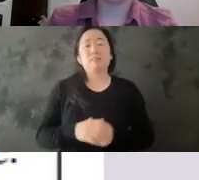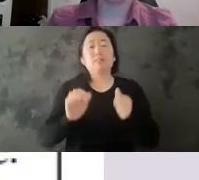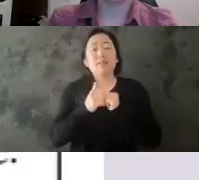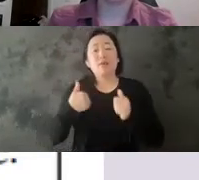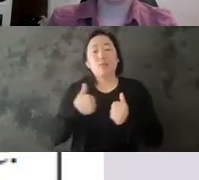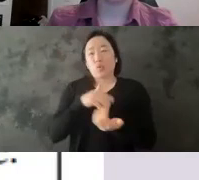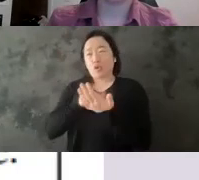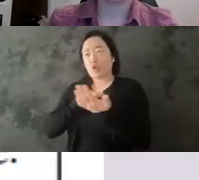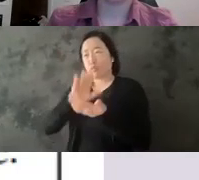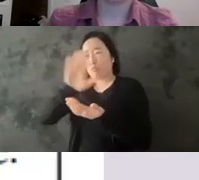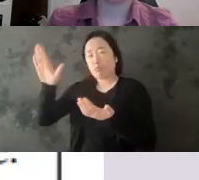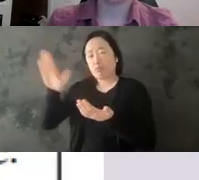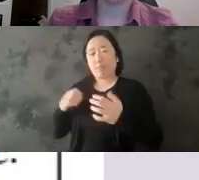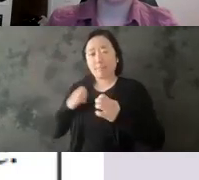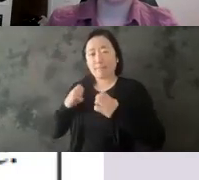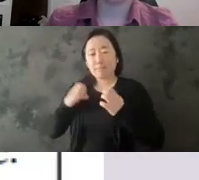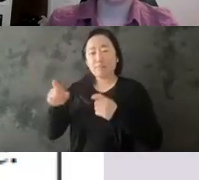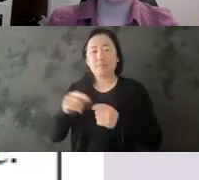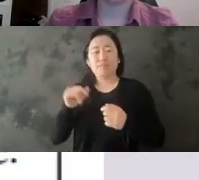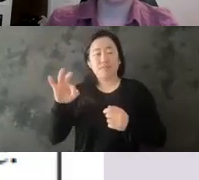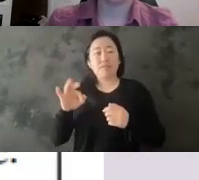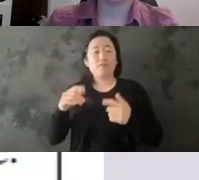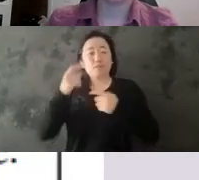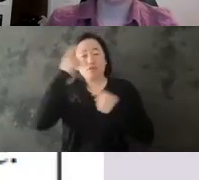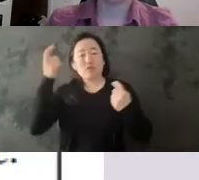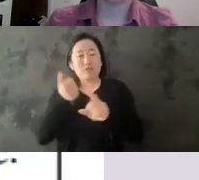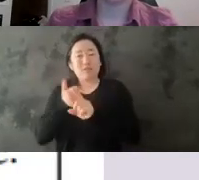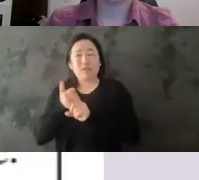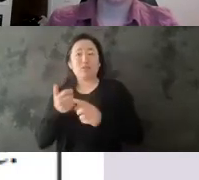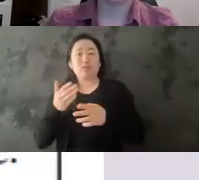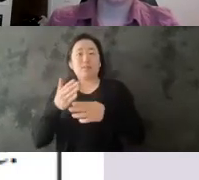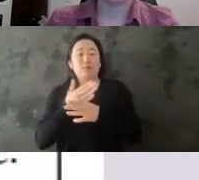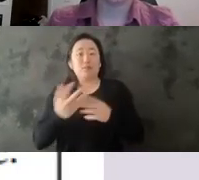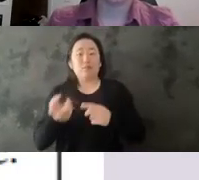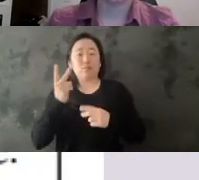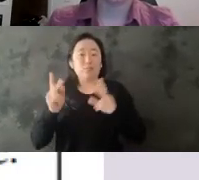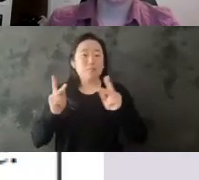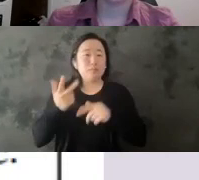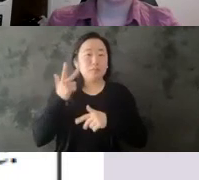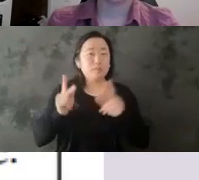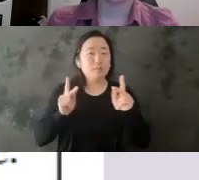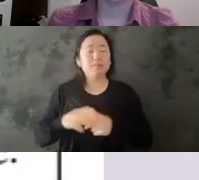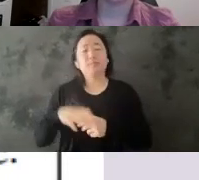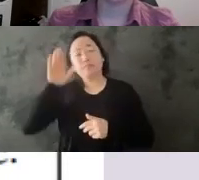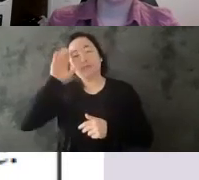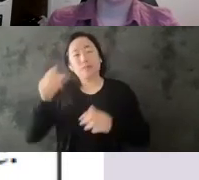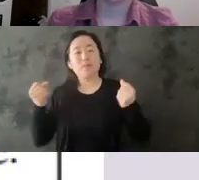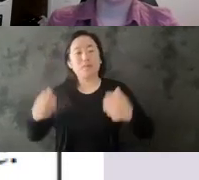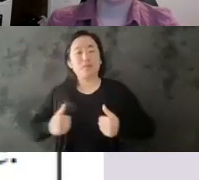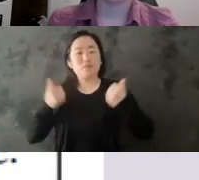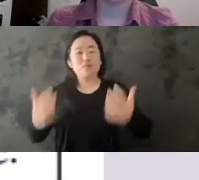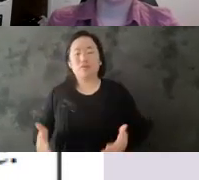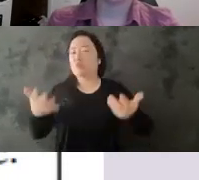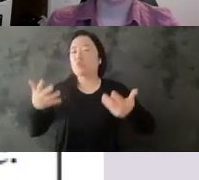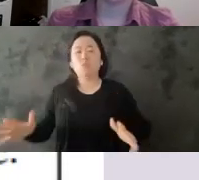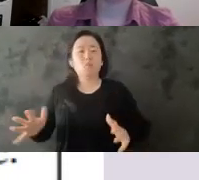So especially if the trauma was interpersonal, I know there's a lot of survivors who never want to experience anger because that was something that was